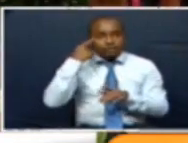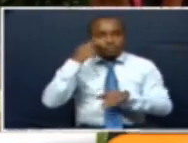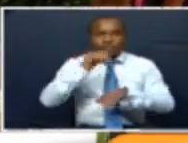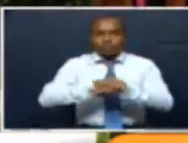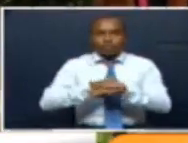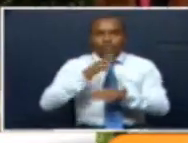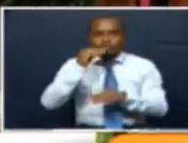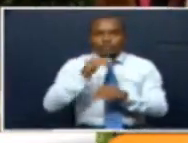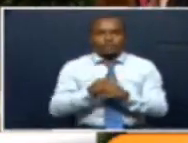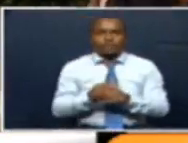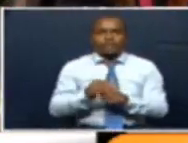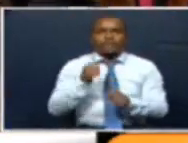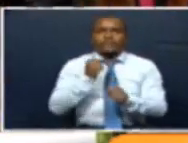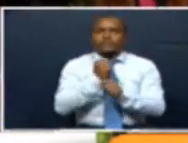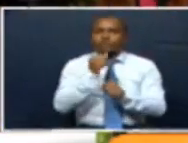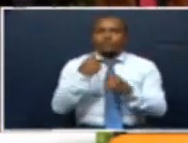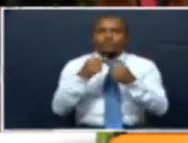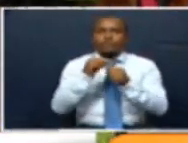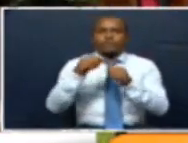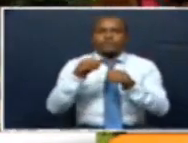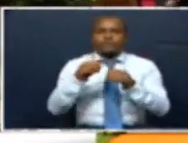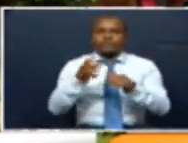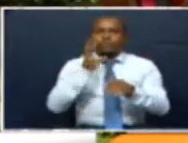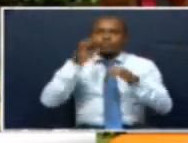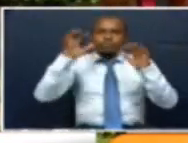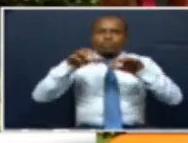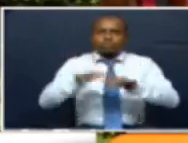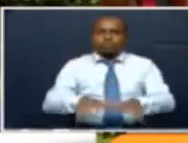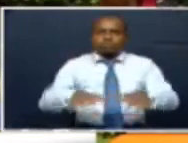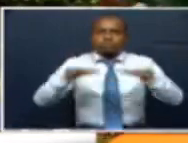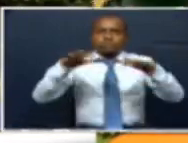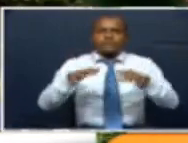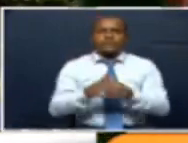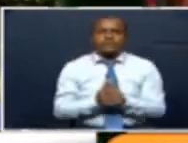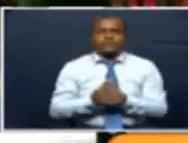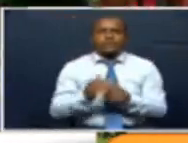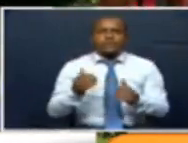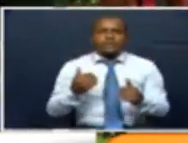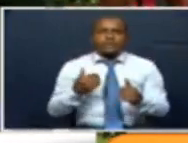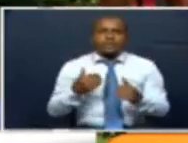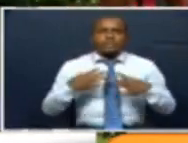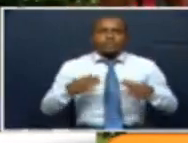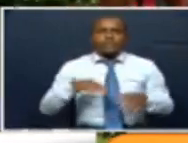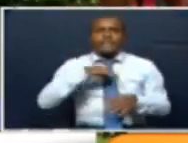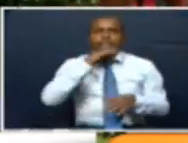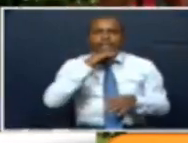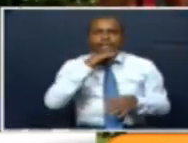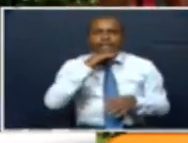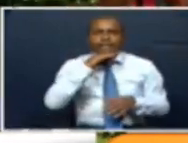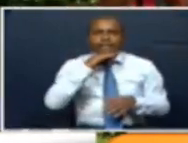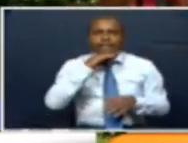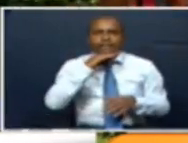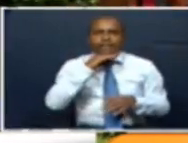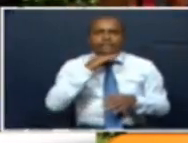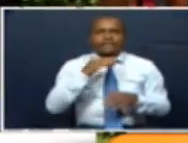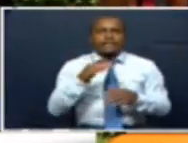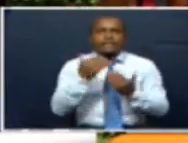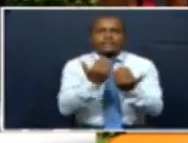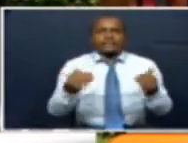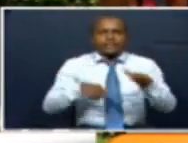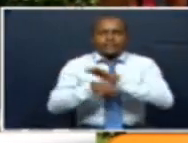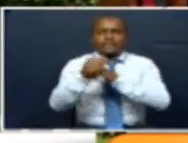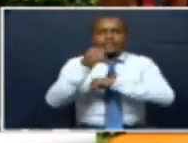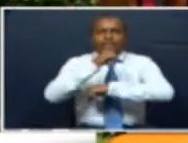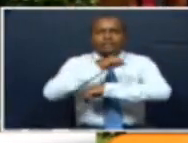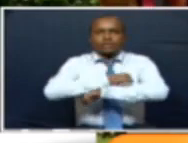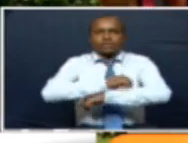We didn't talk about the floods. There's floods ravaging the whole country, and people are actually dying, and people are displaced, and children are not able to go to school.